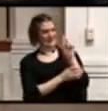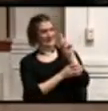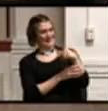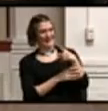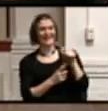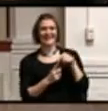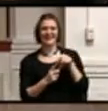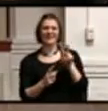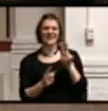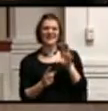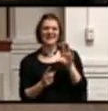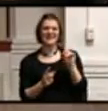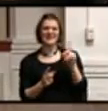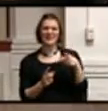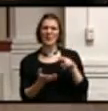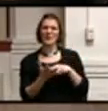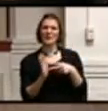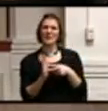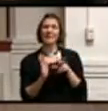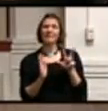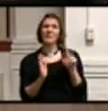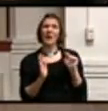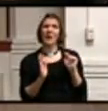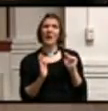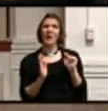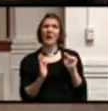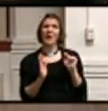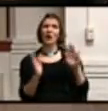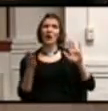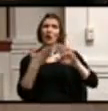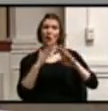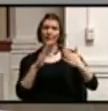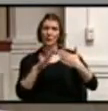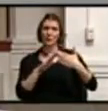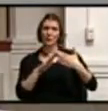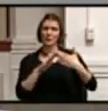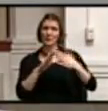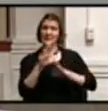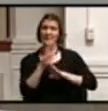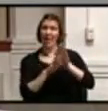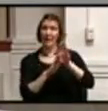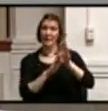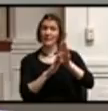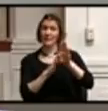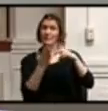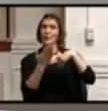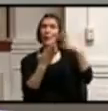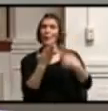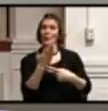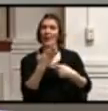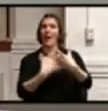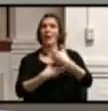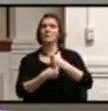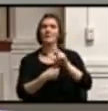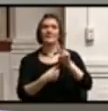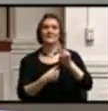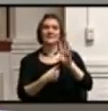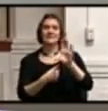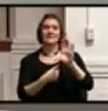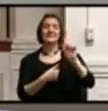I think VCDP, what does the VCDP stand for? Vermont Community Development Program. That's